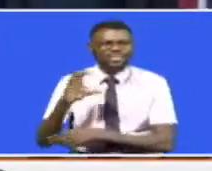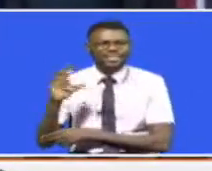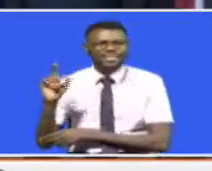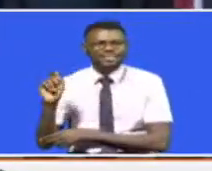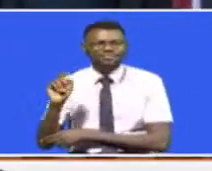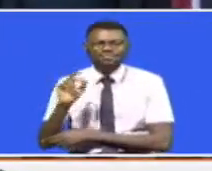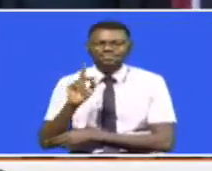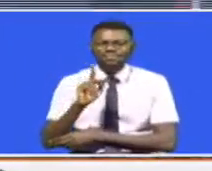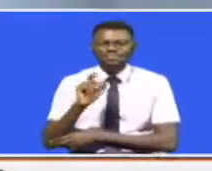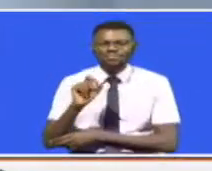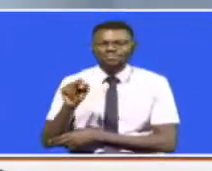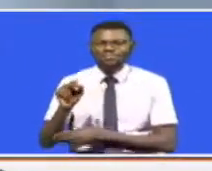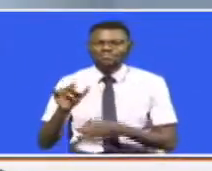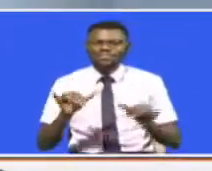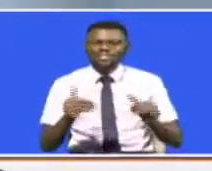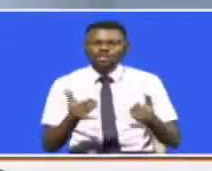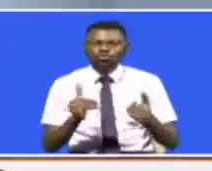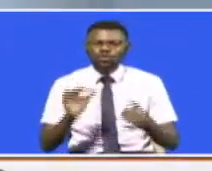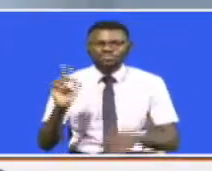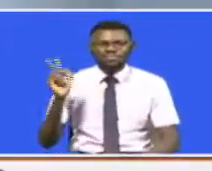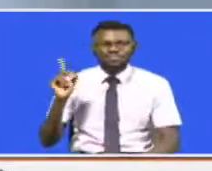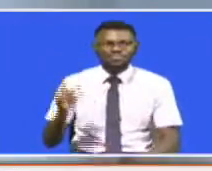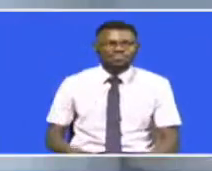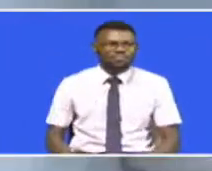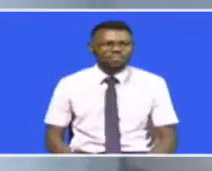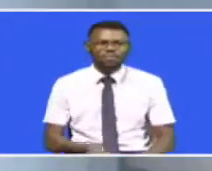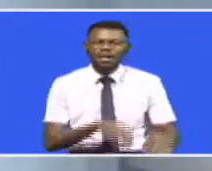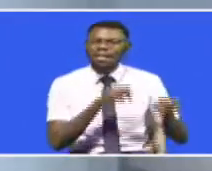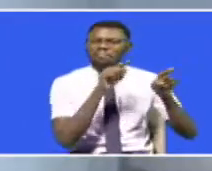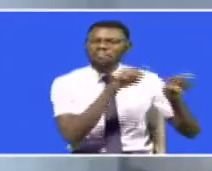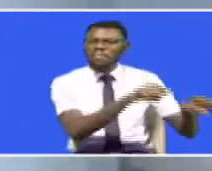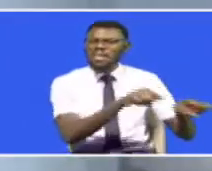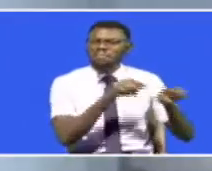Nairobi. Blame game took center stage in the ongoing